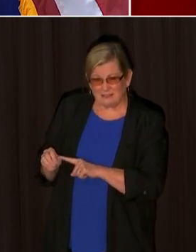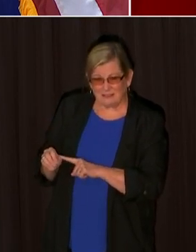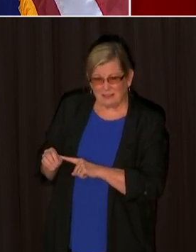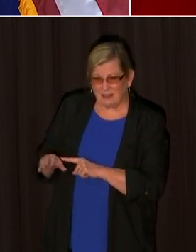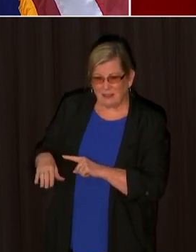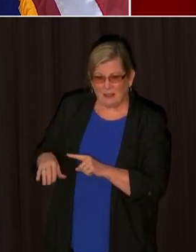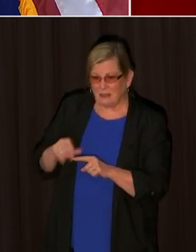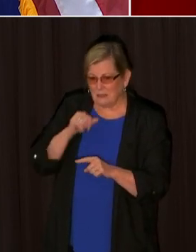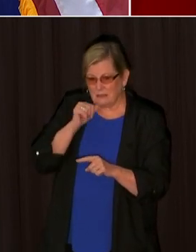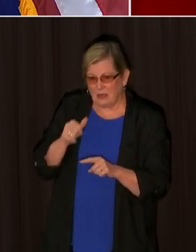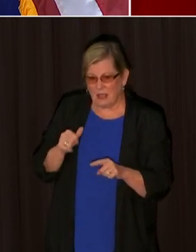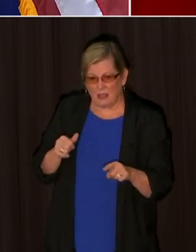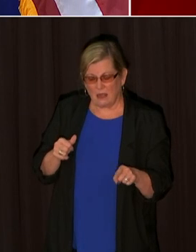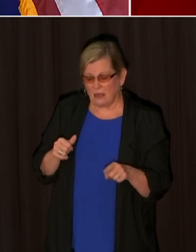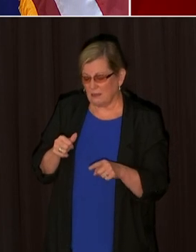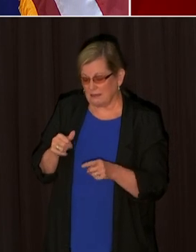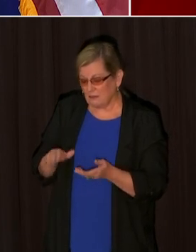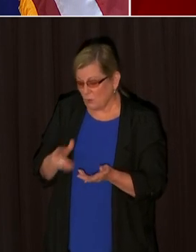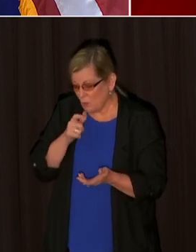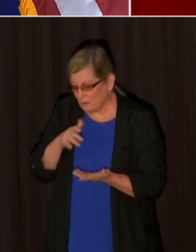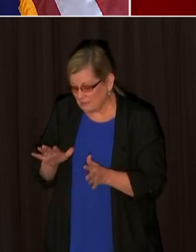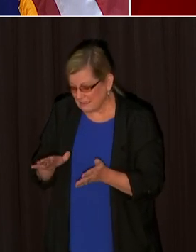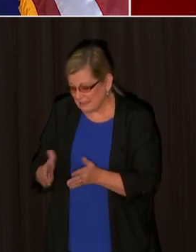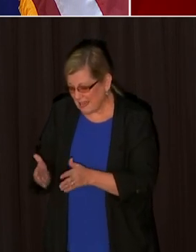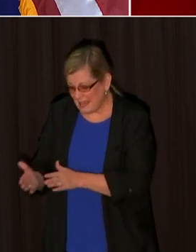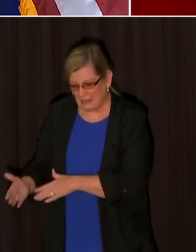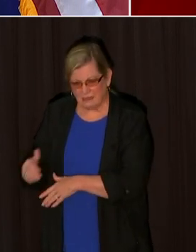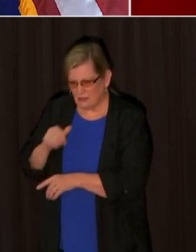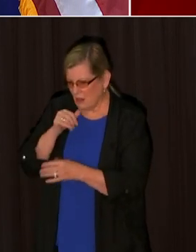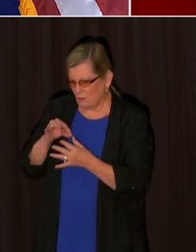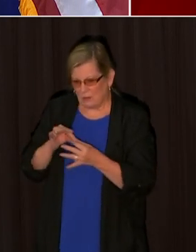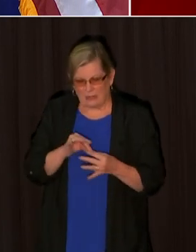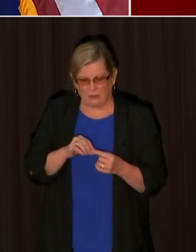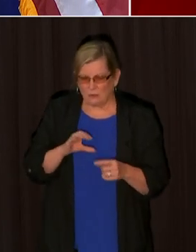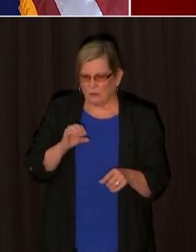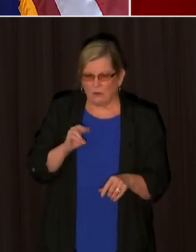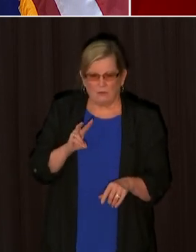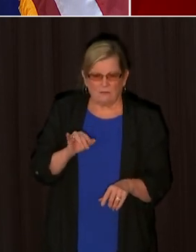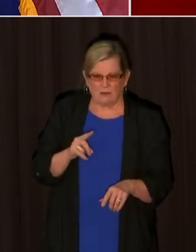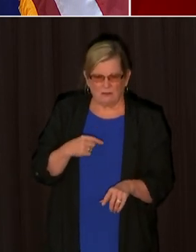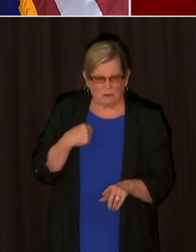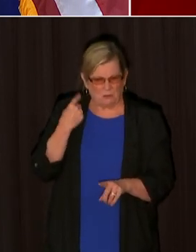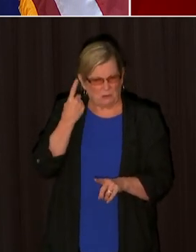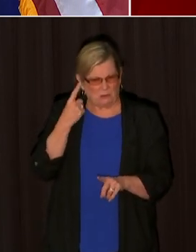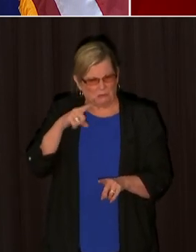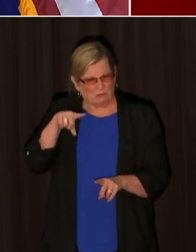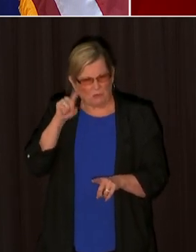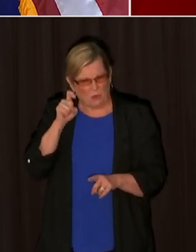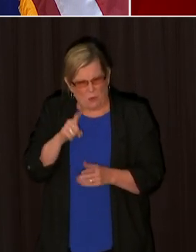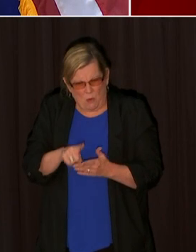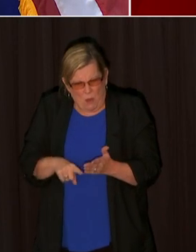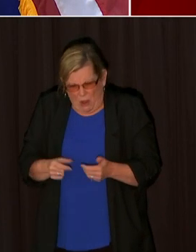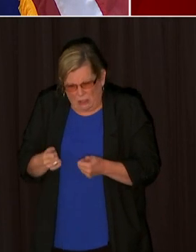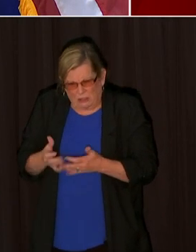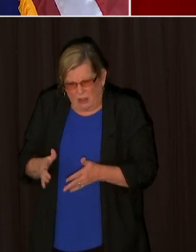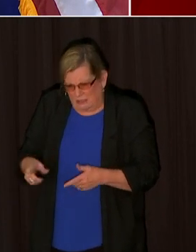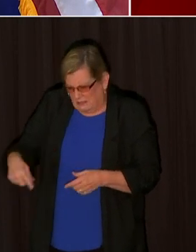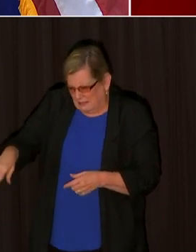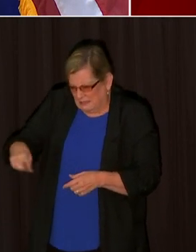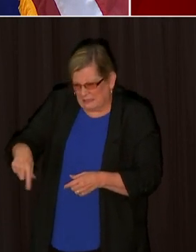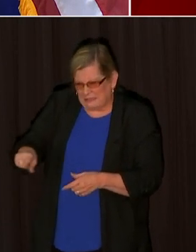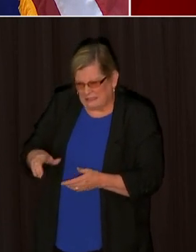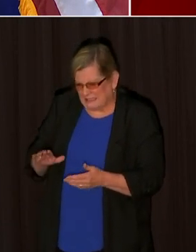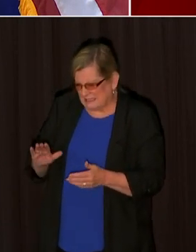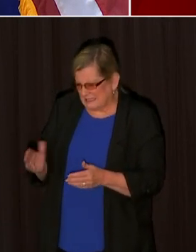to COVID-19. So that means that we have to be looking at, well, what are the other causes of excess deaths that we are seeing